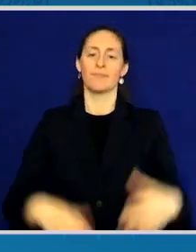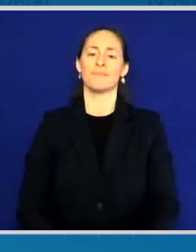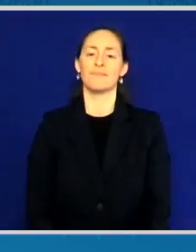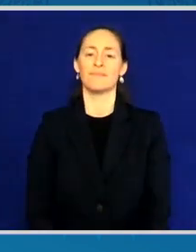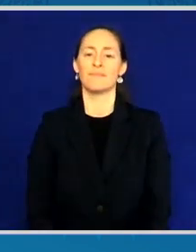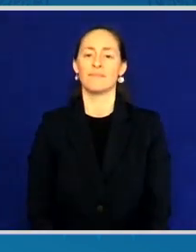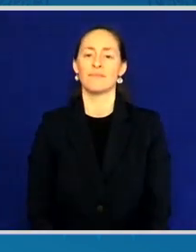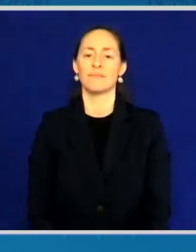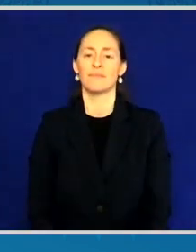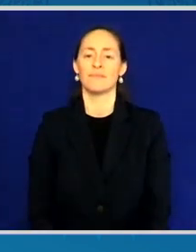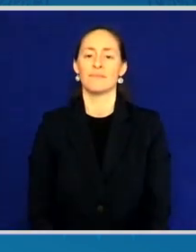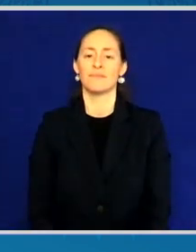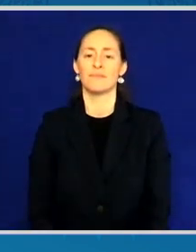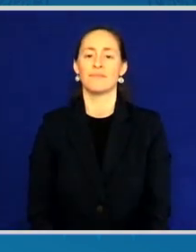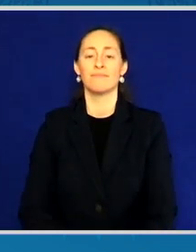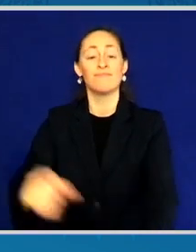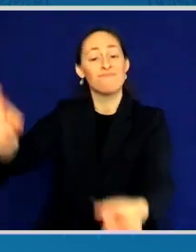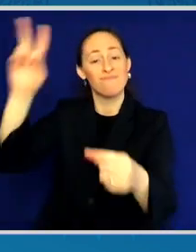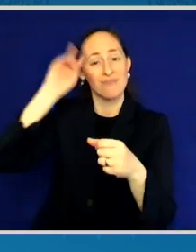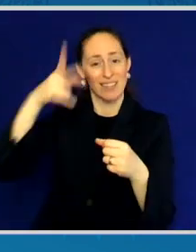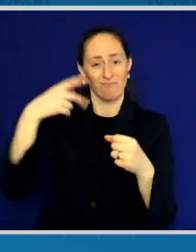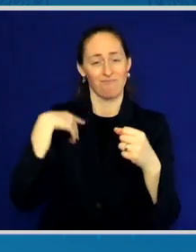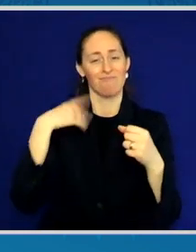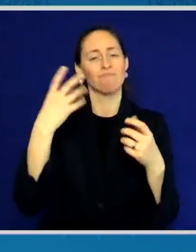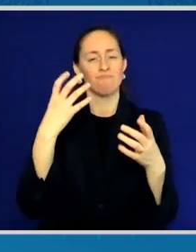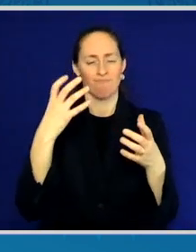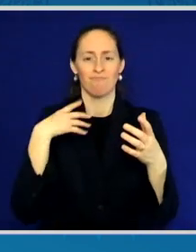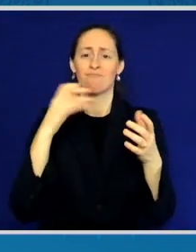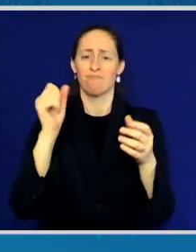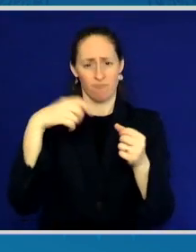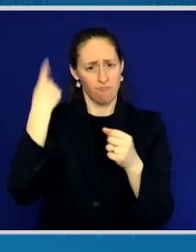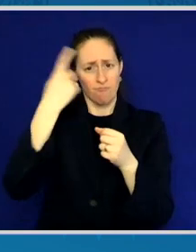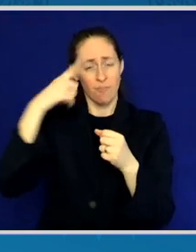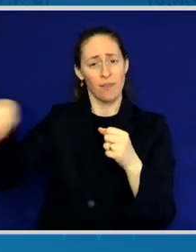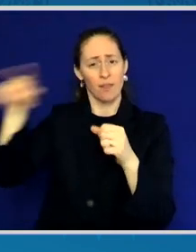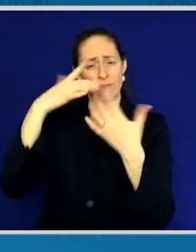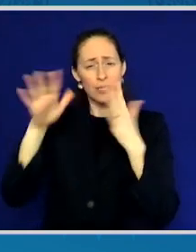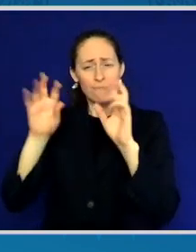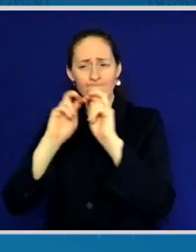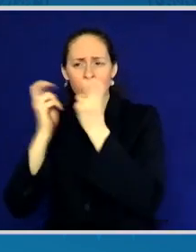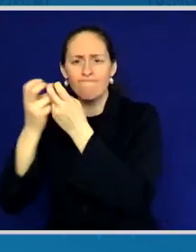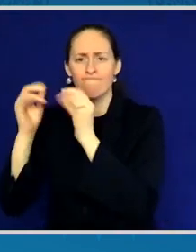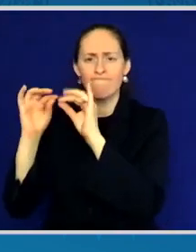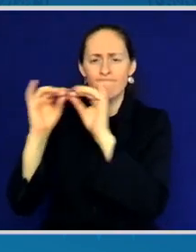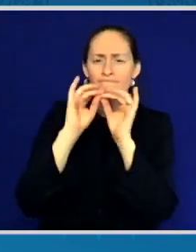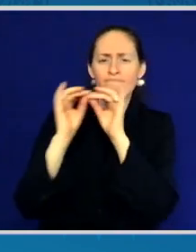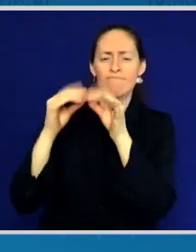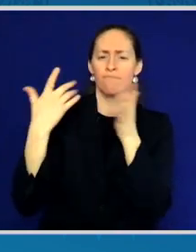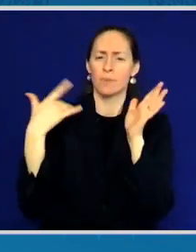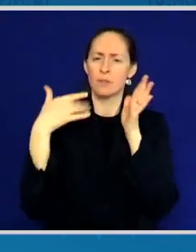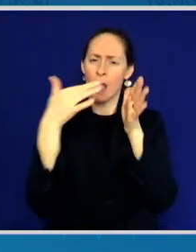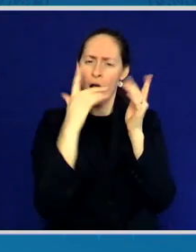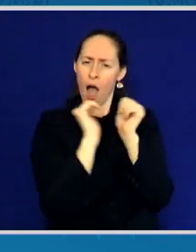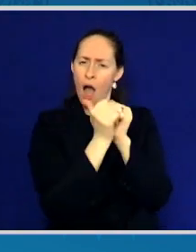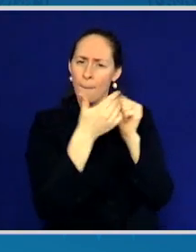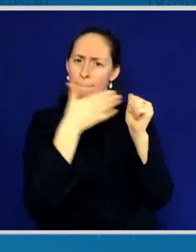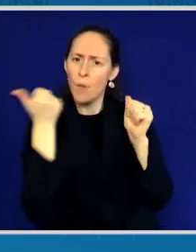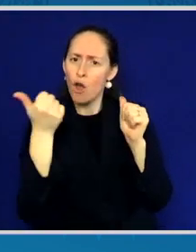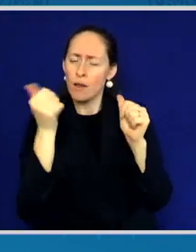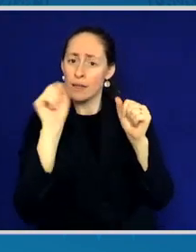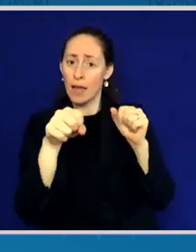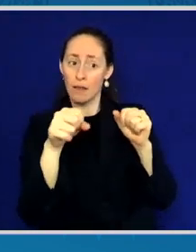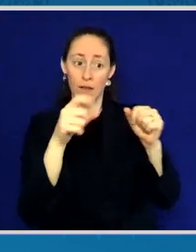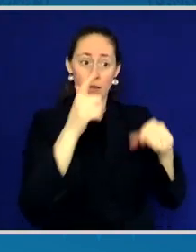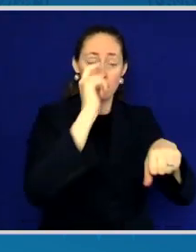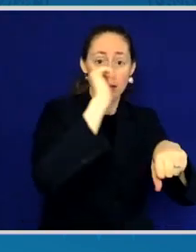has the Chamber done an analysis of how increased public transit supports small businesses, knowing that, of course,